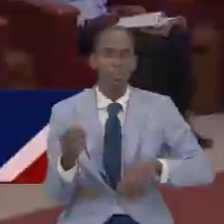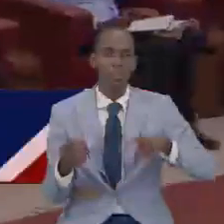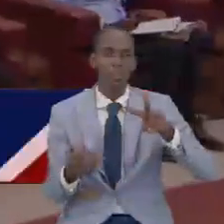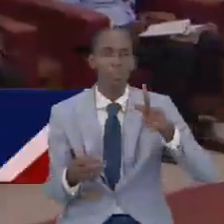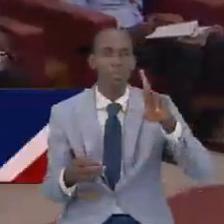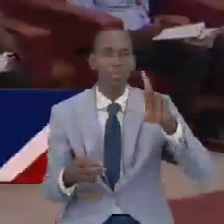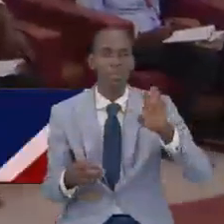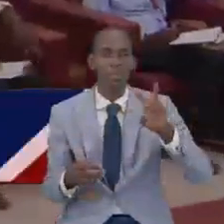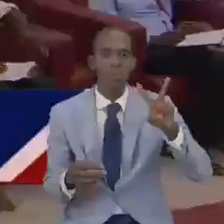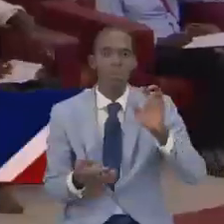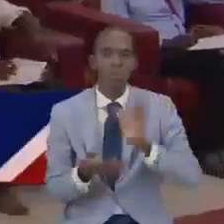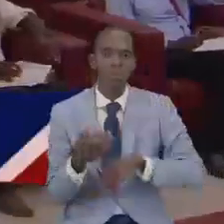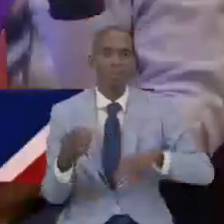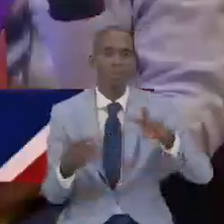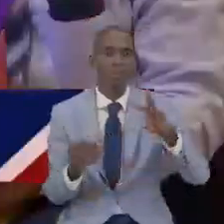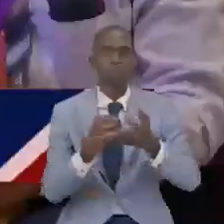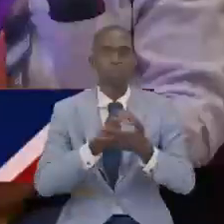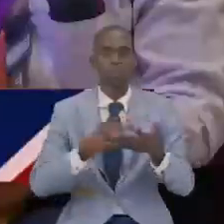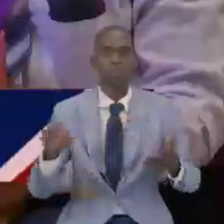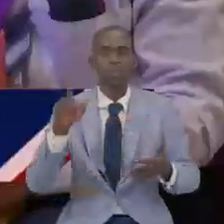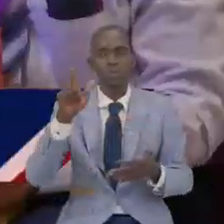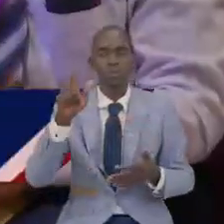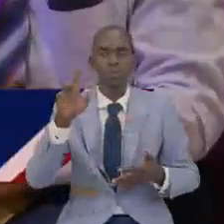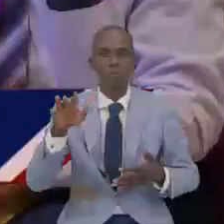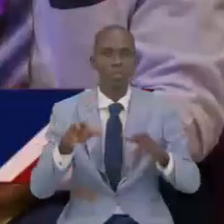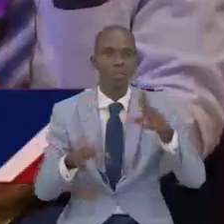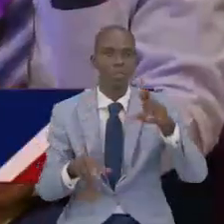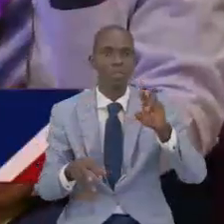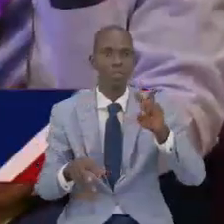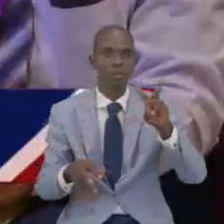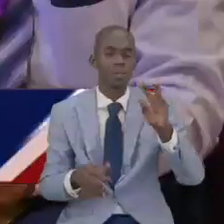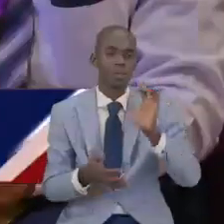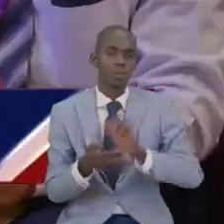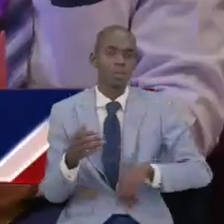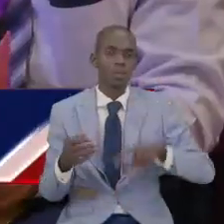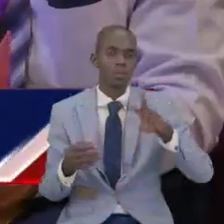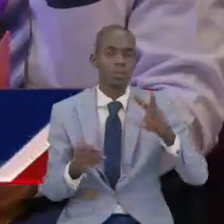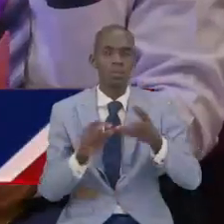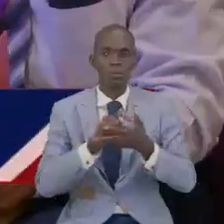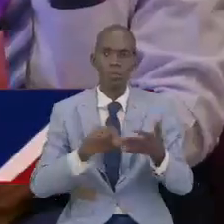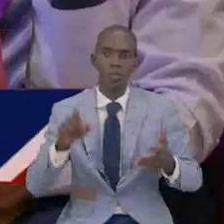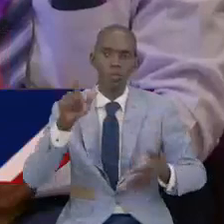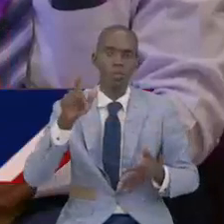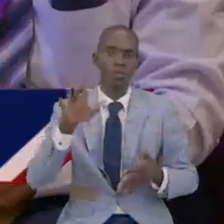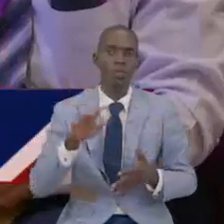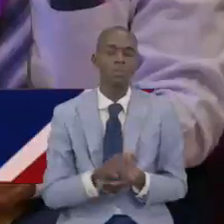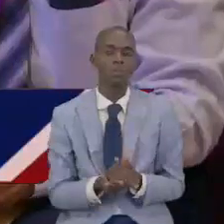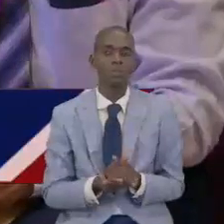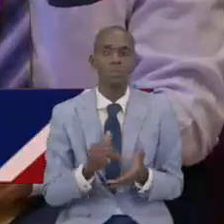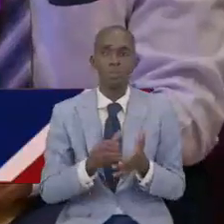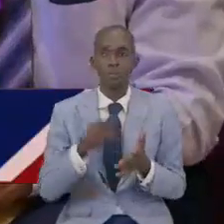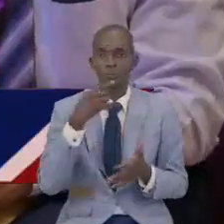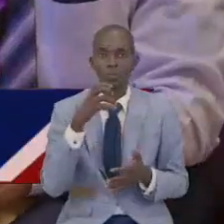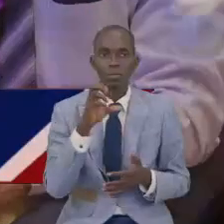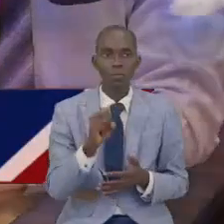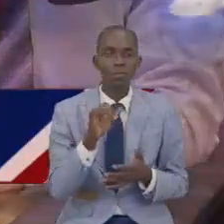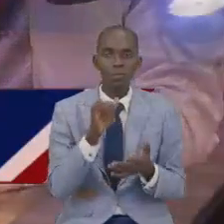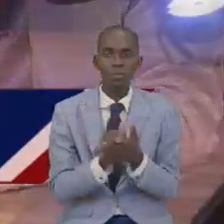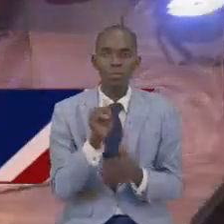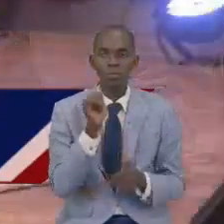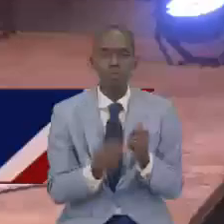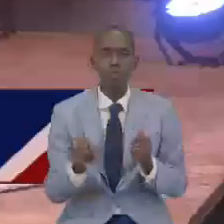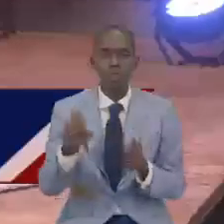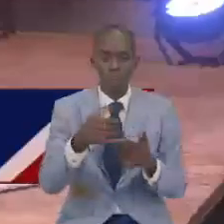Revelation chapter 2, it tells us in verse 25, Revelation chapter 2 verse 25, it says, that which ye